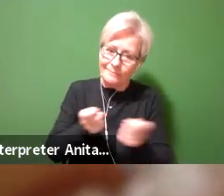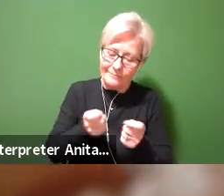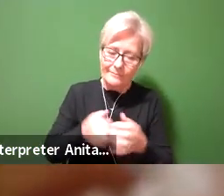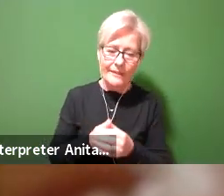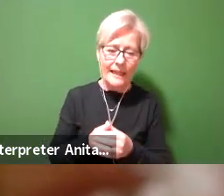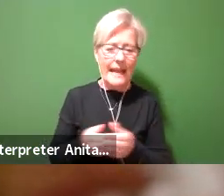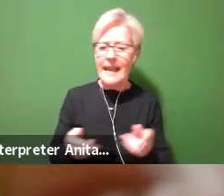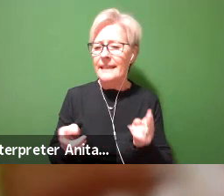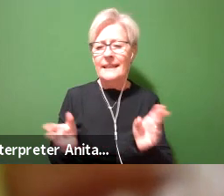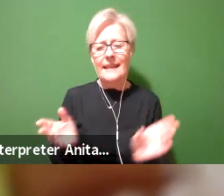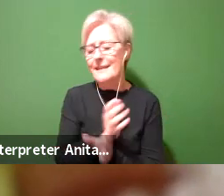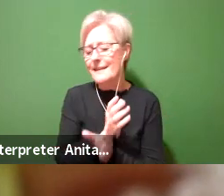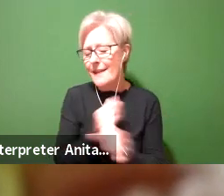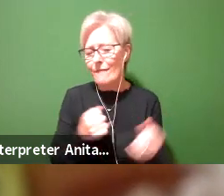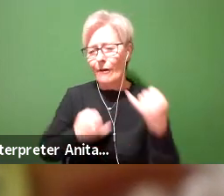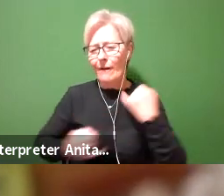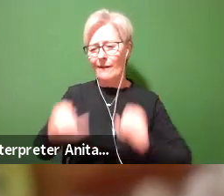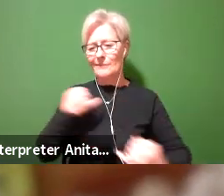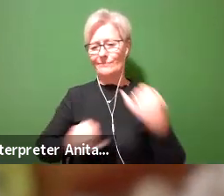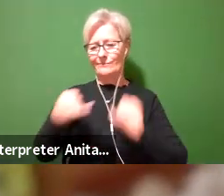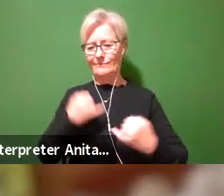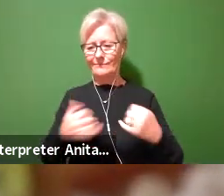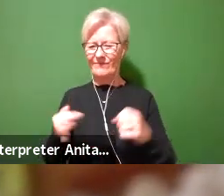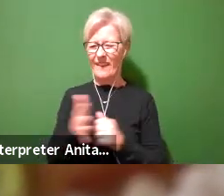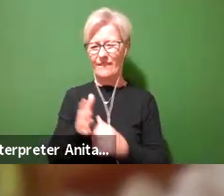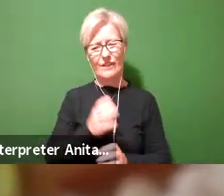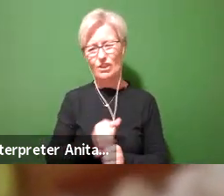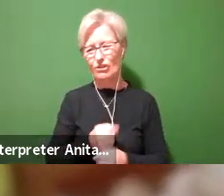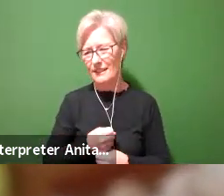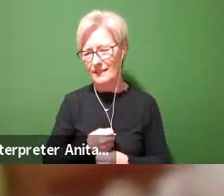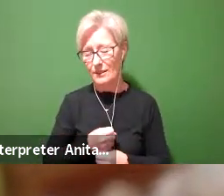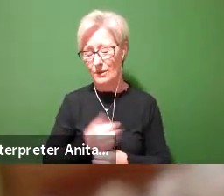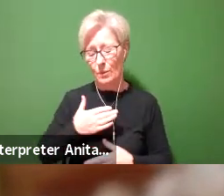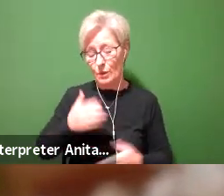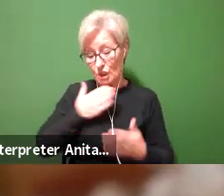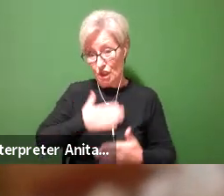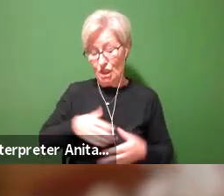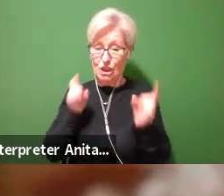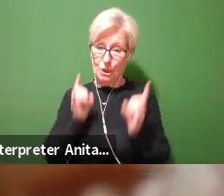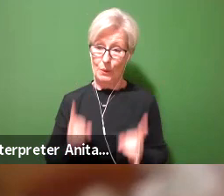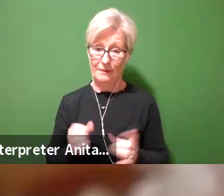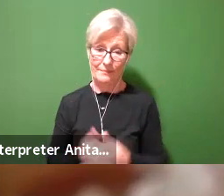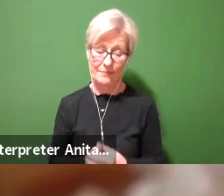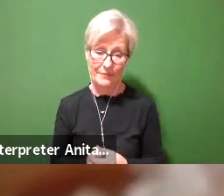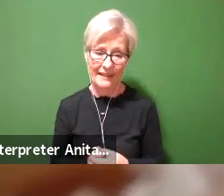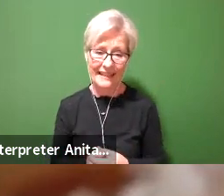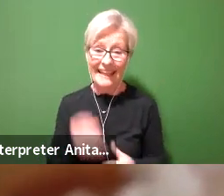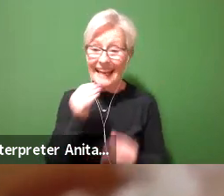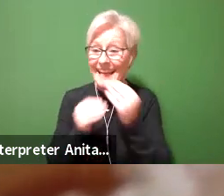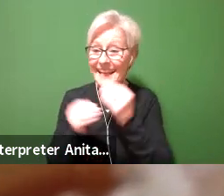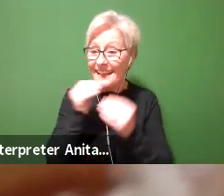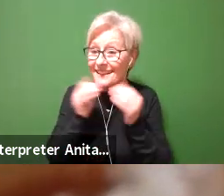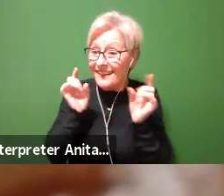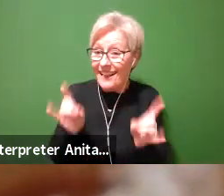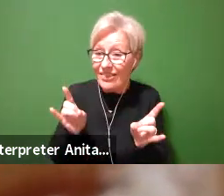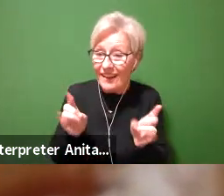human and these things happen. Plan to enjoy your food as much as you can. Eating healthy doesn't have to mean depriving yourself.